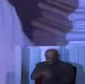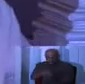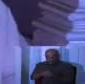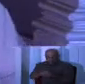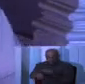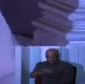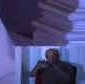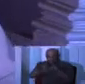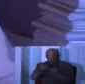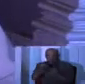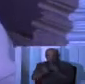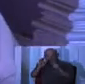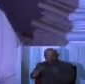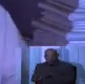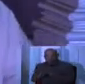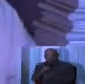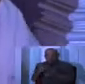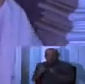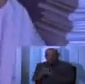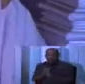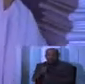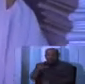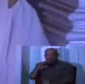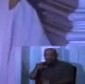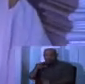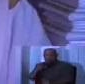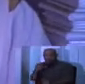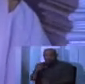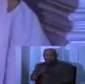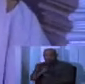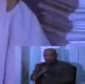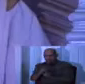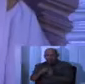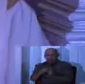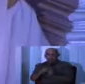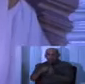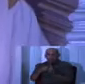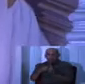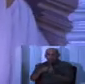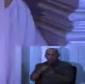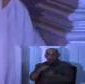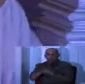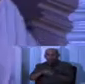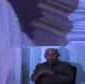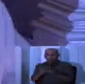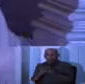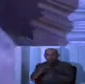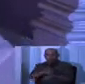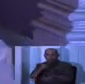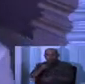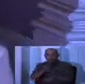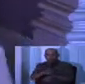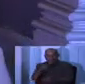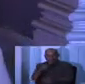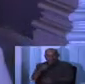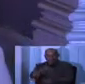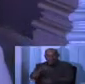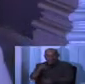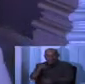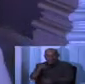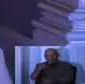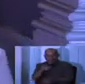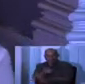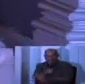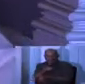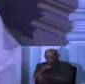be the 30th of December. And we will be having our normal schedule of services, our 9:11 and our 1:30 in the afternoon.